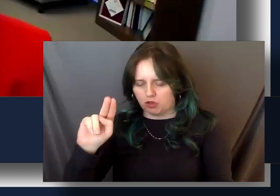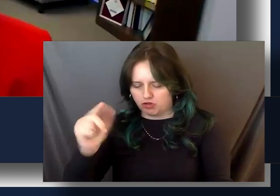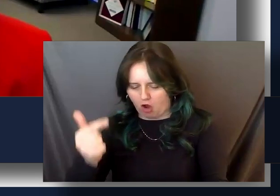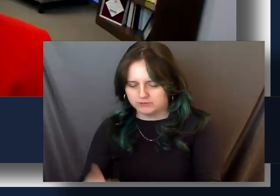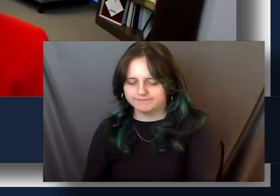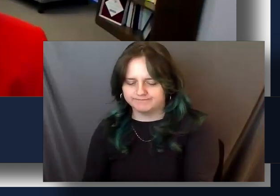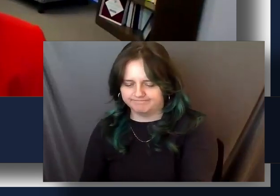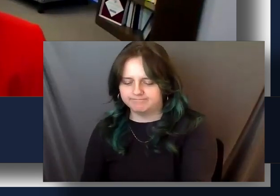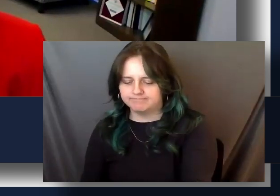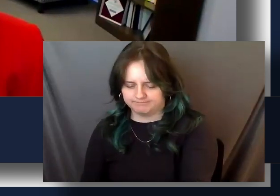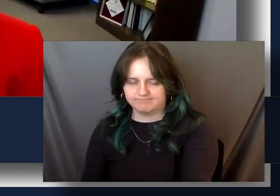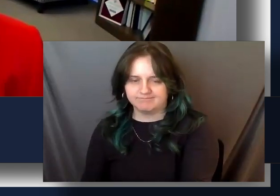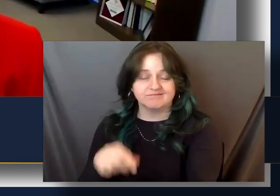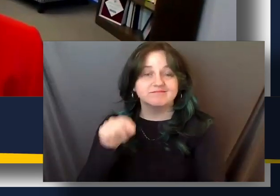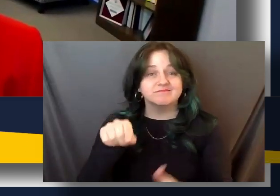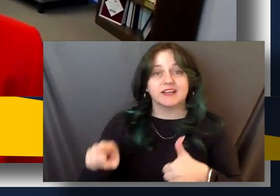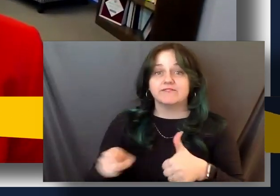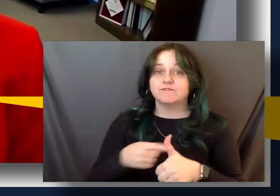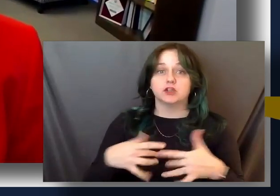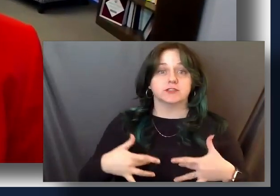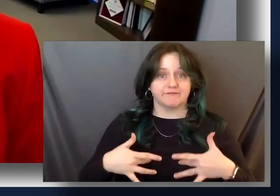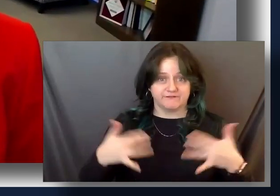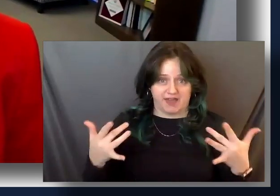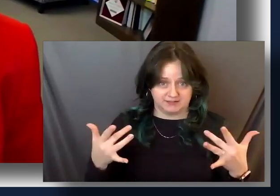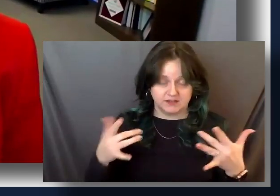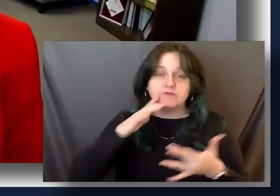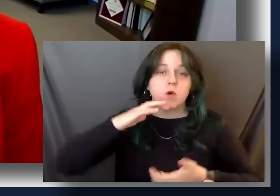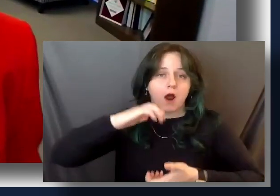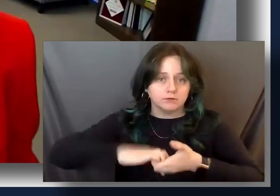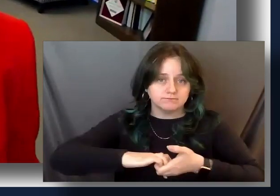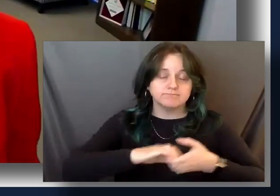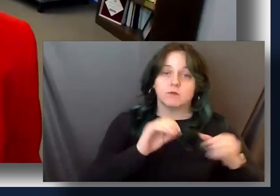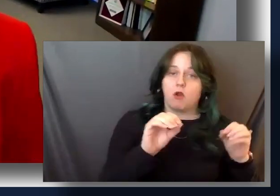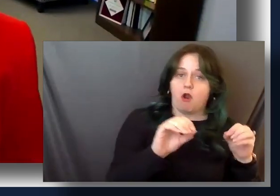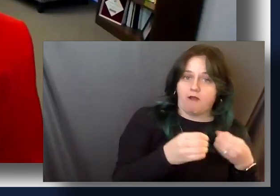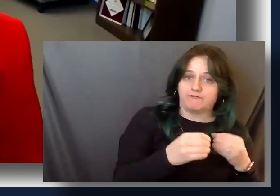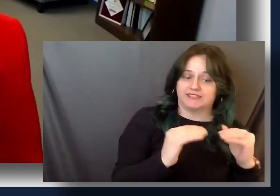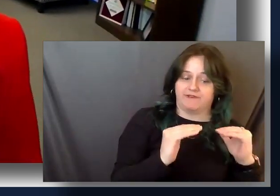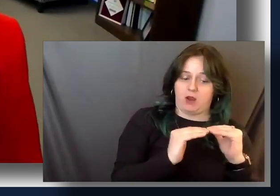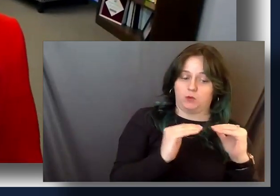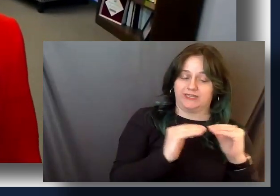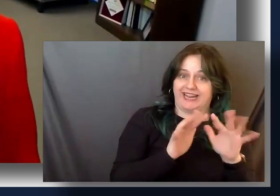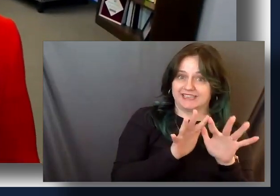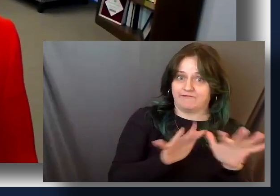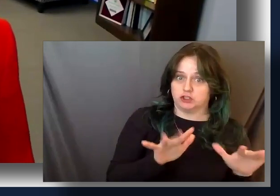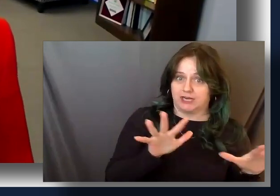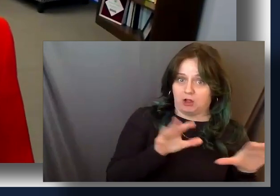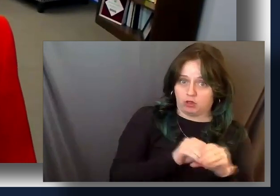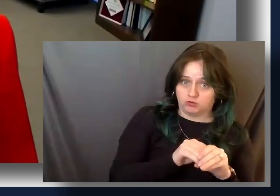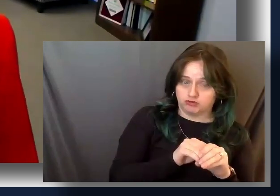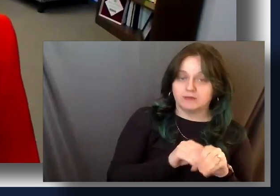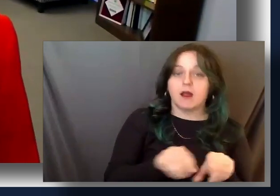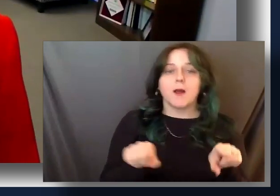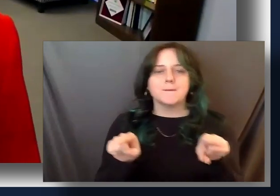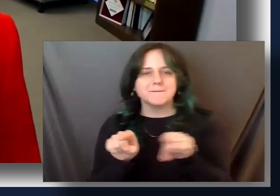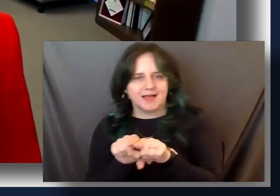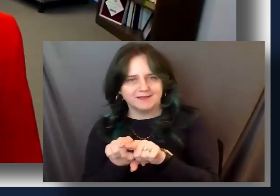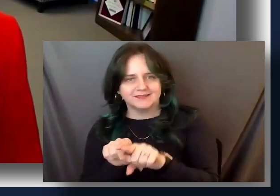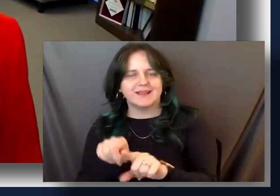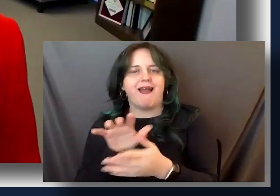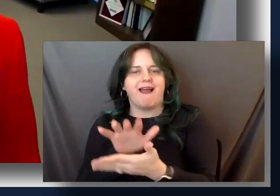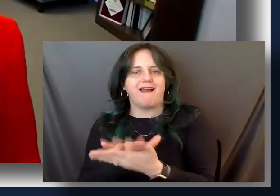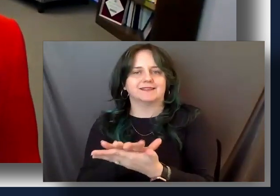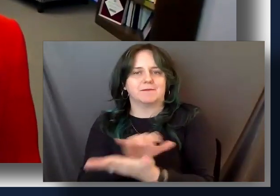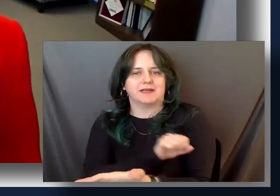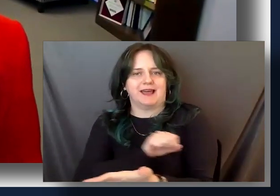series. As Sean mentioned, this is the first event in a joint series between the Office for Equity, Diversity, and Inclusion and